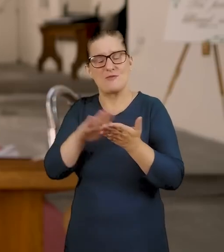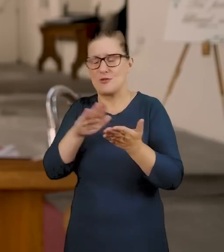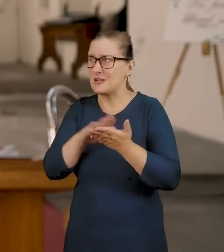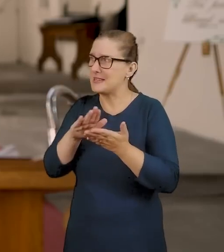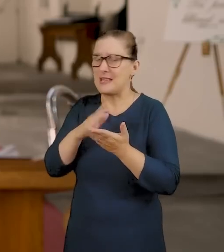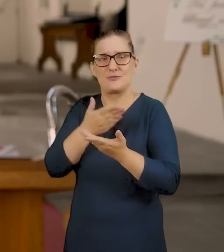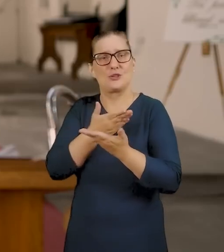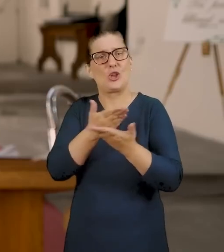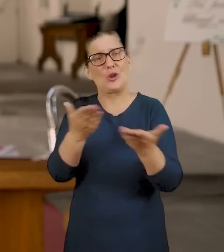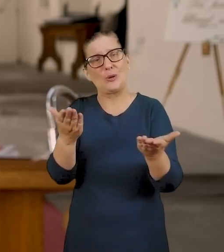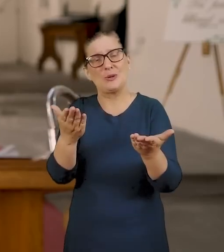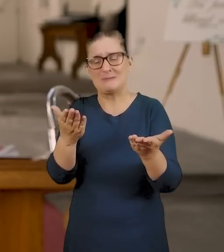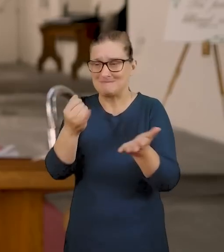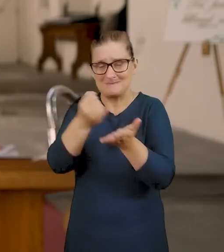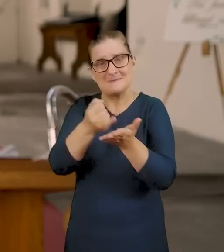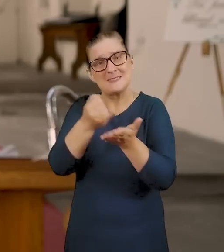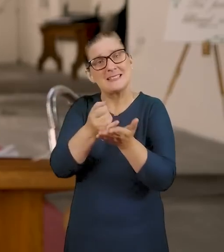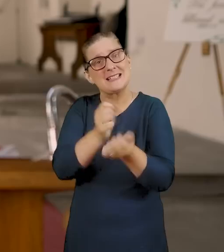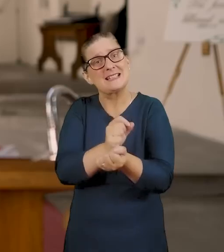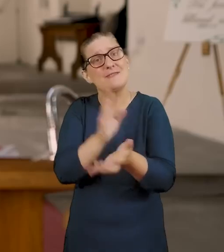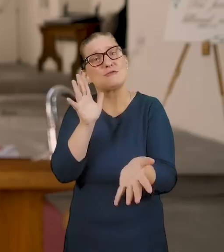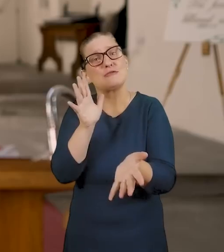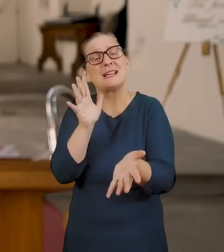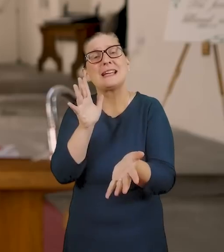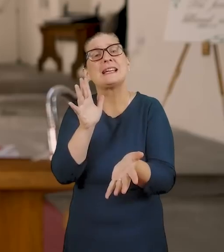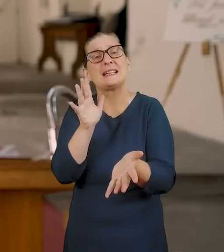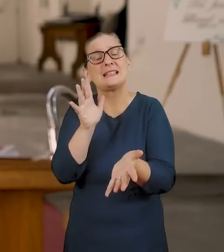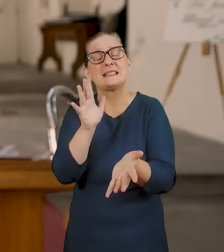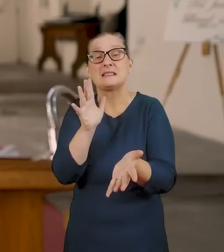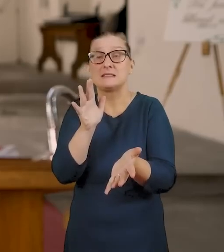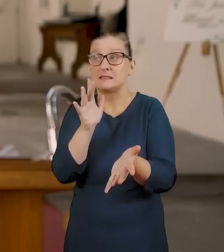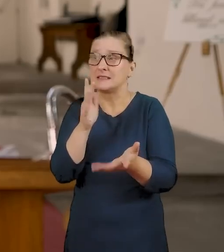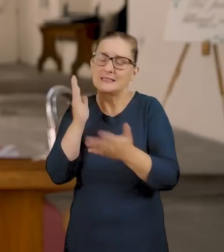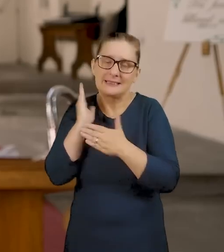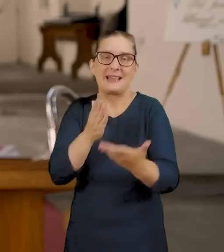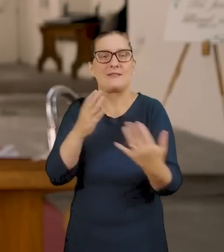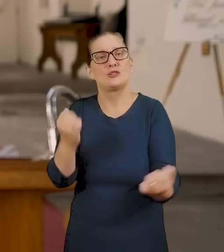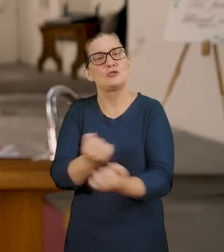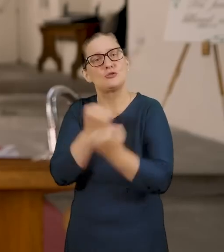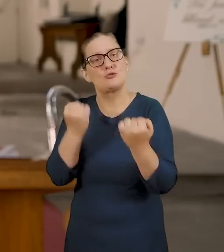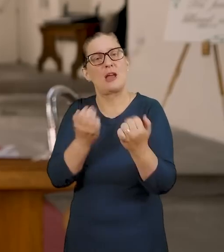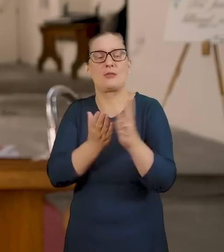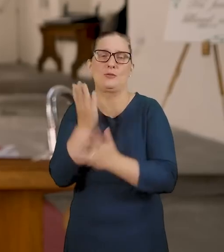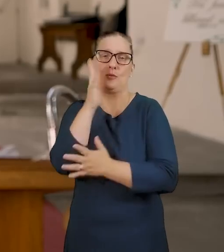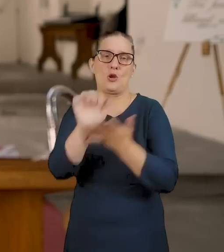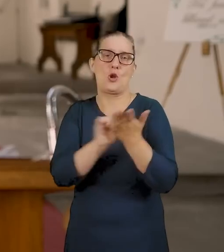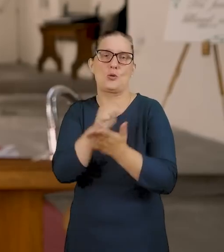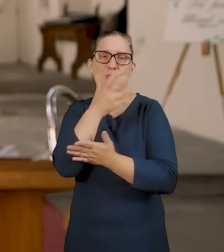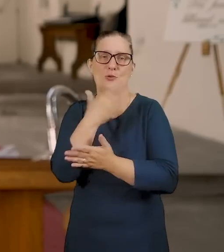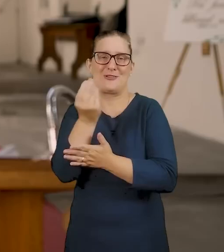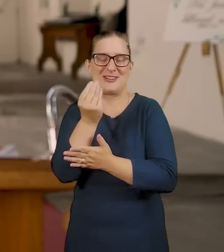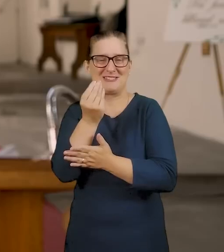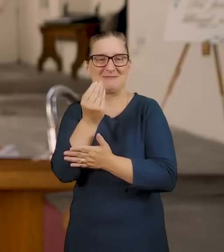power forgive you and free you from your sins, heal and strengthen you by his